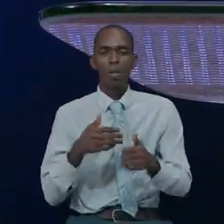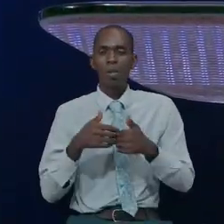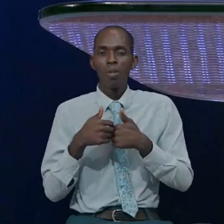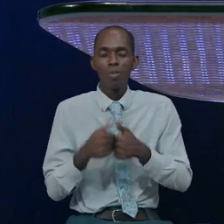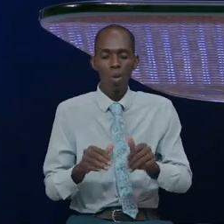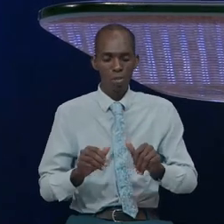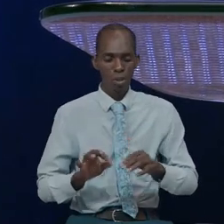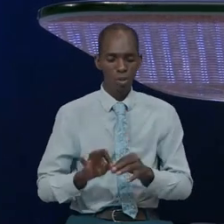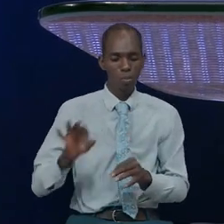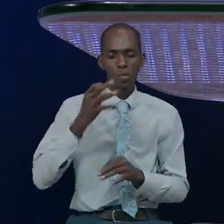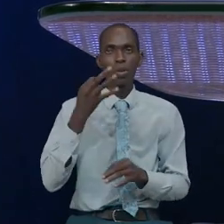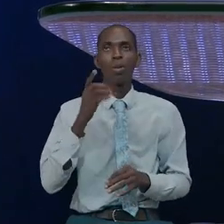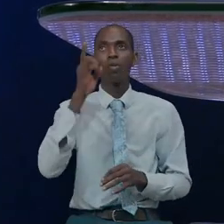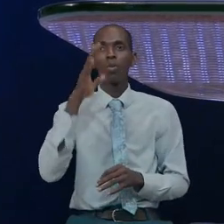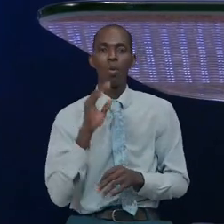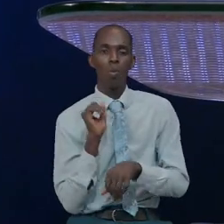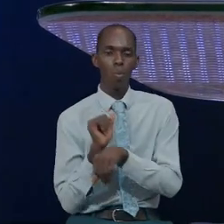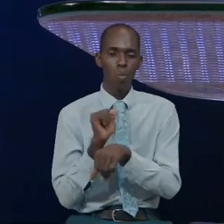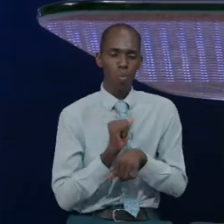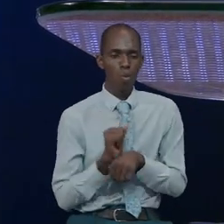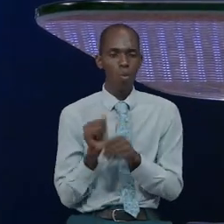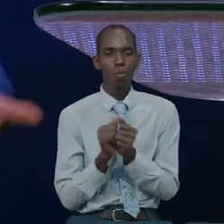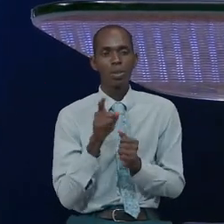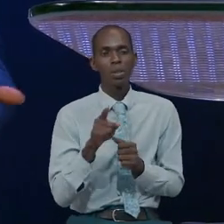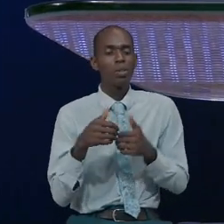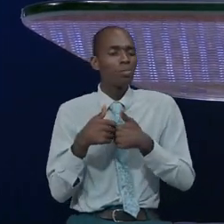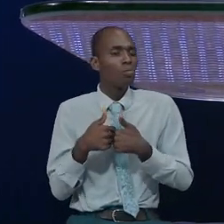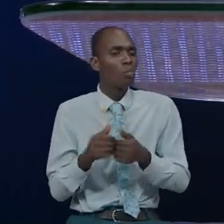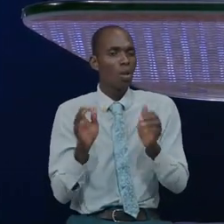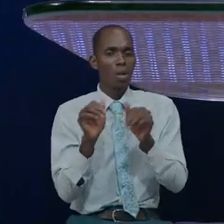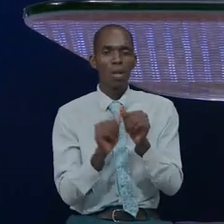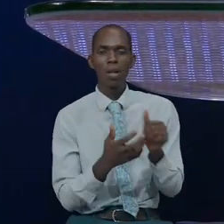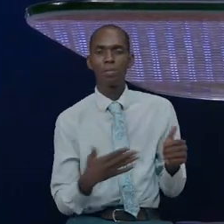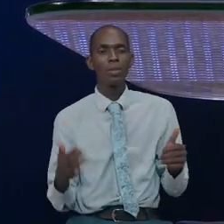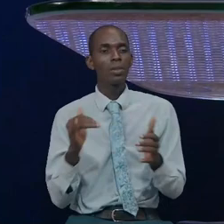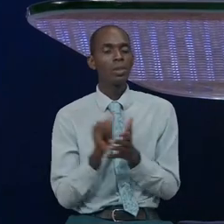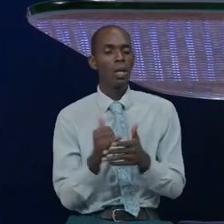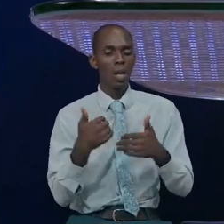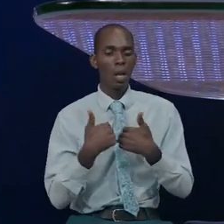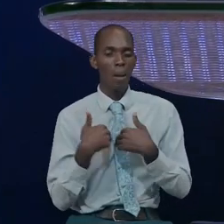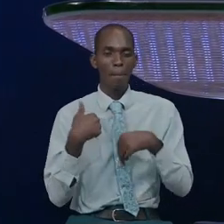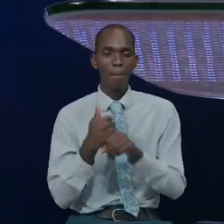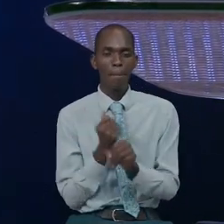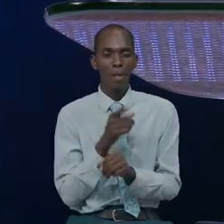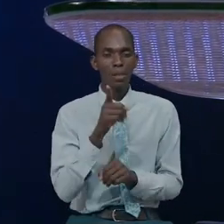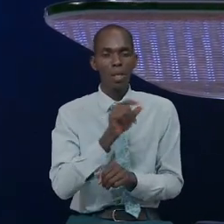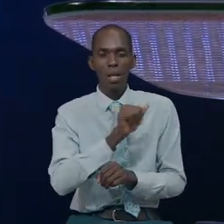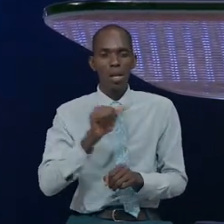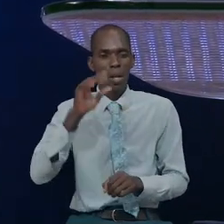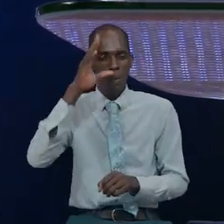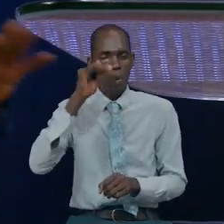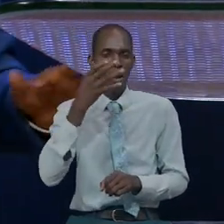Spirit of God walking with him. He lost everything that had made him a man